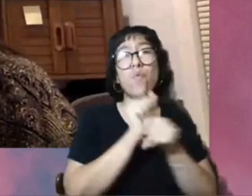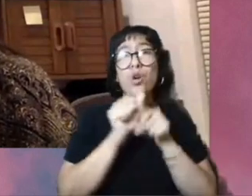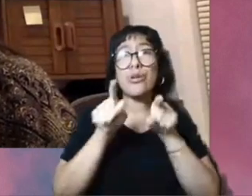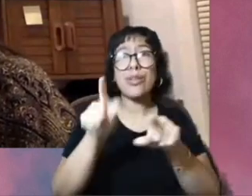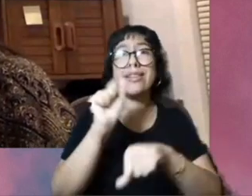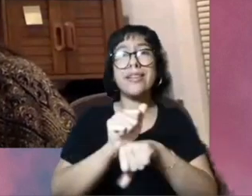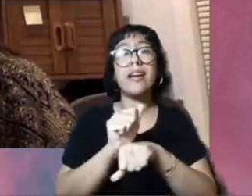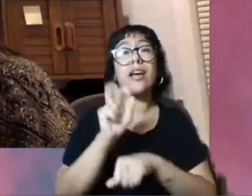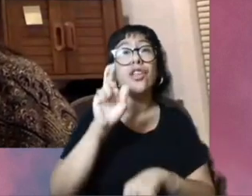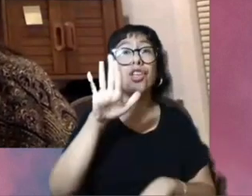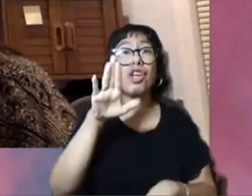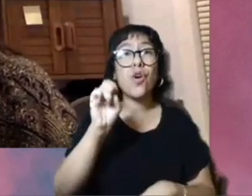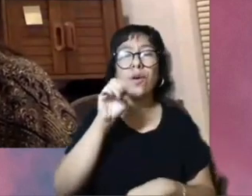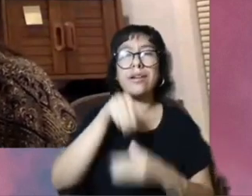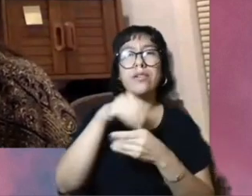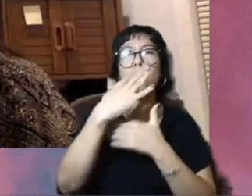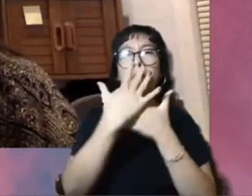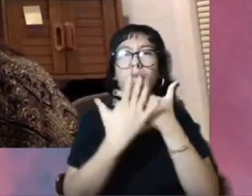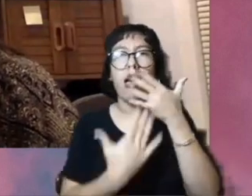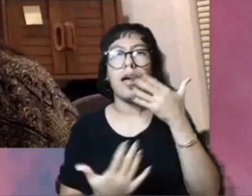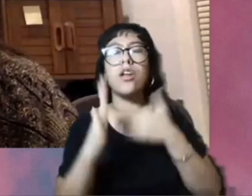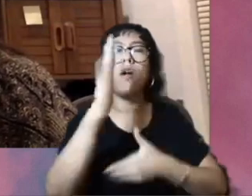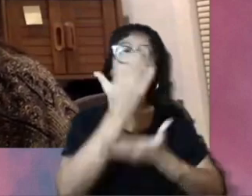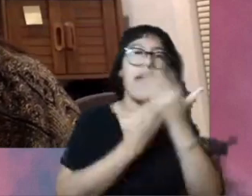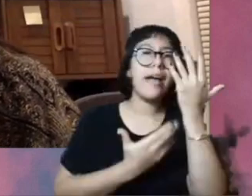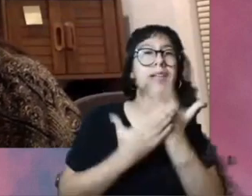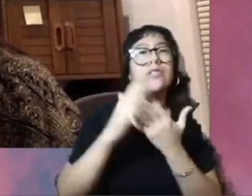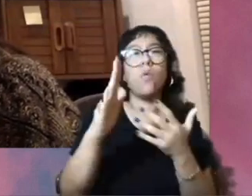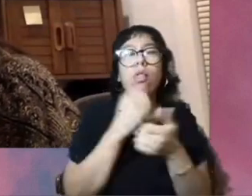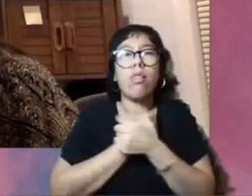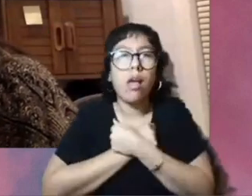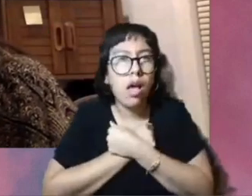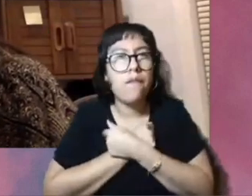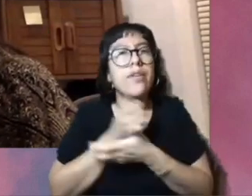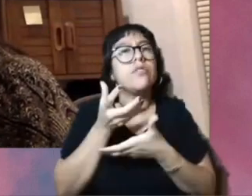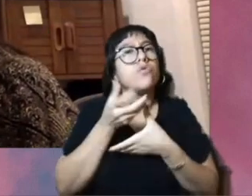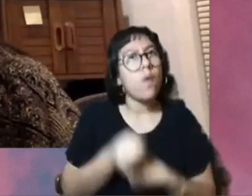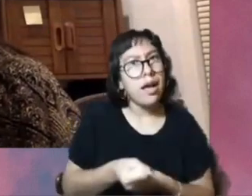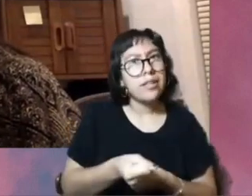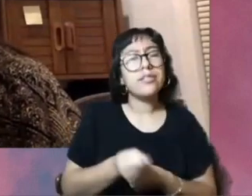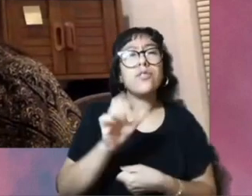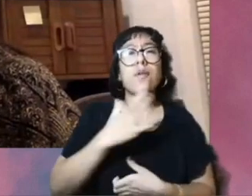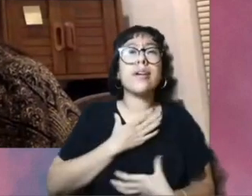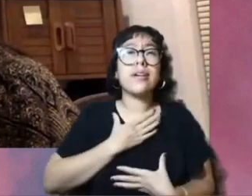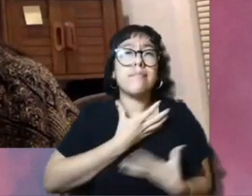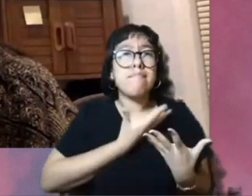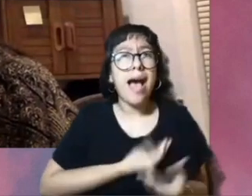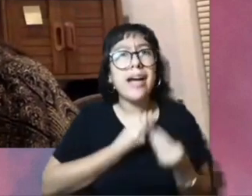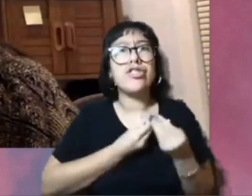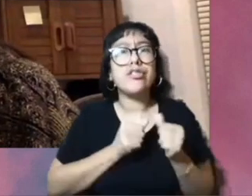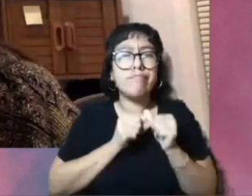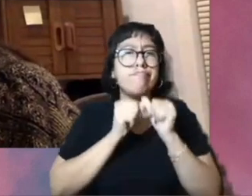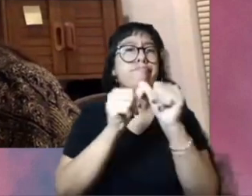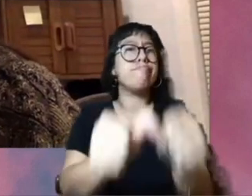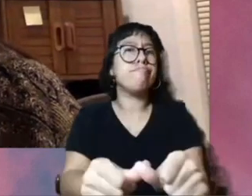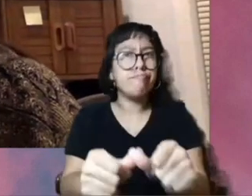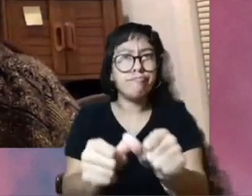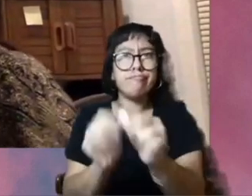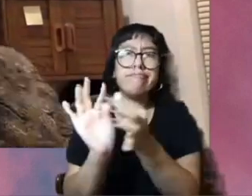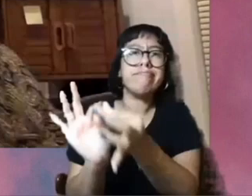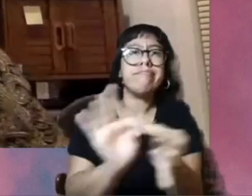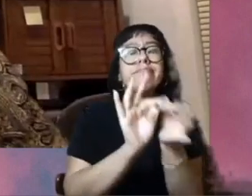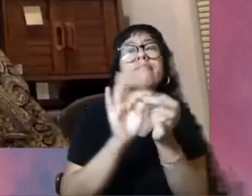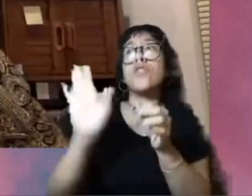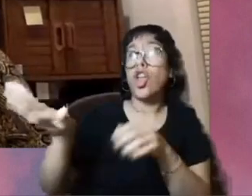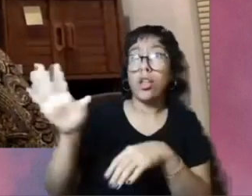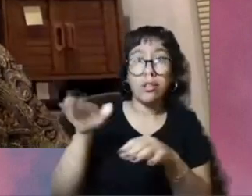your blood, your hands, your love. Trust that your compassion fosters gravity. Look how